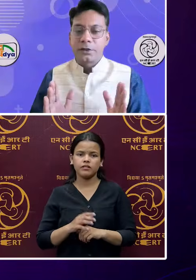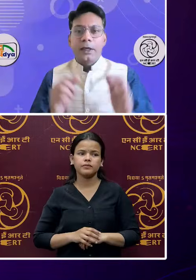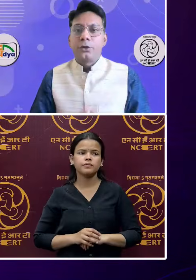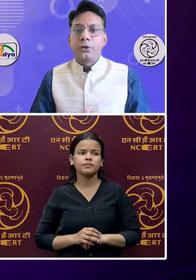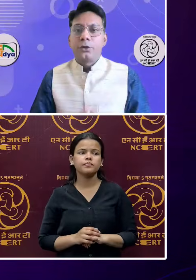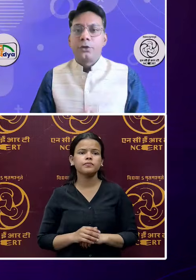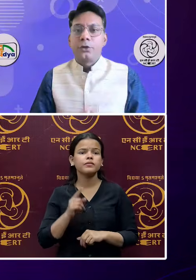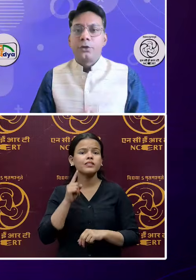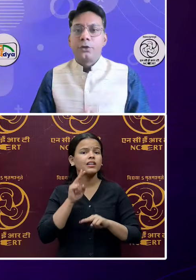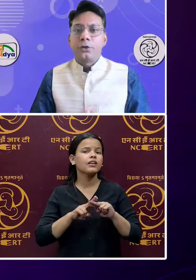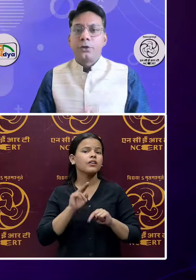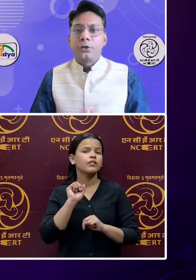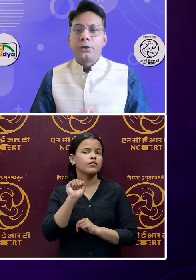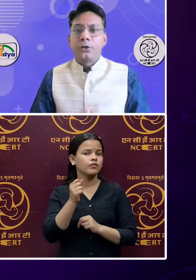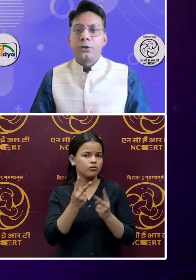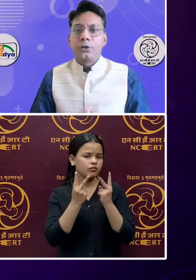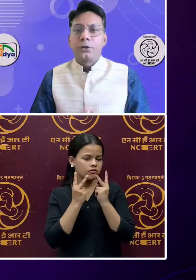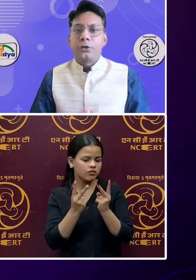if you see,